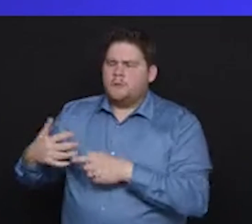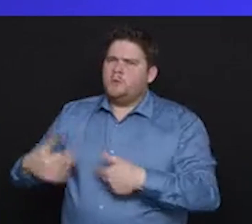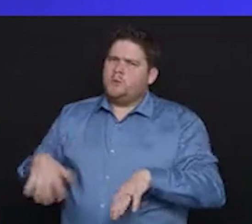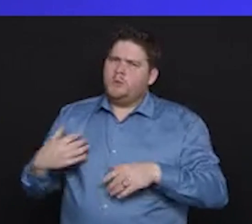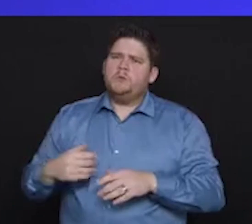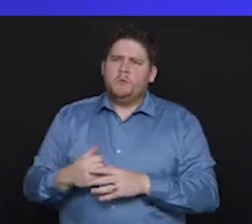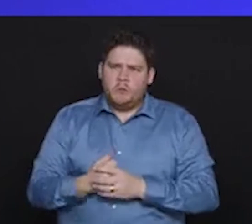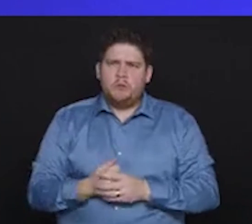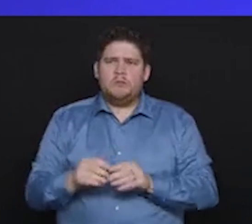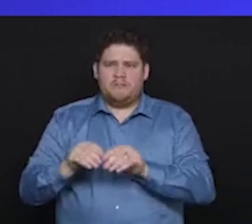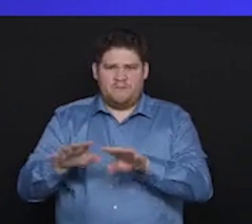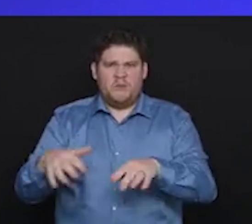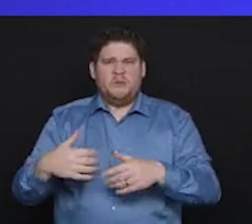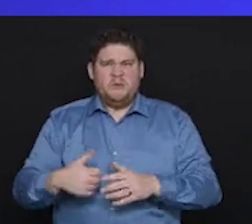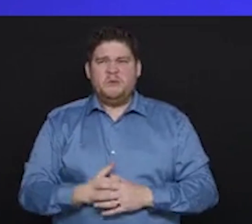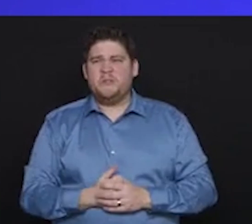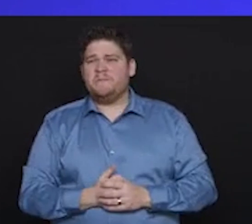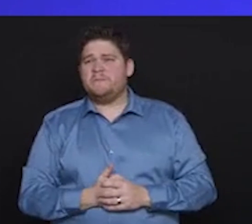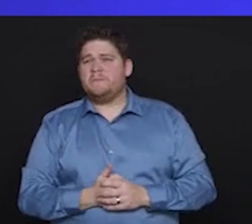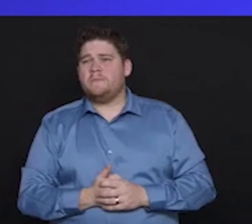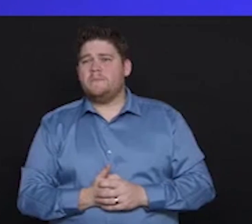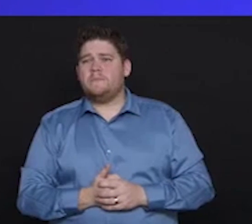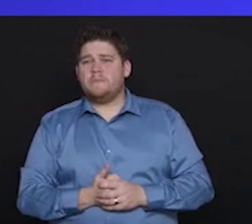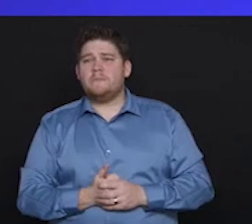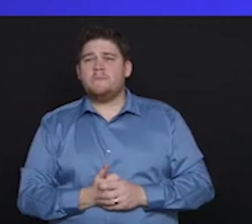to happen. There will be a BC